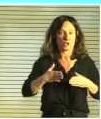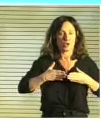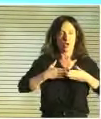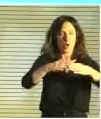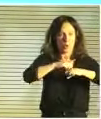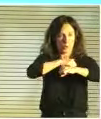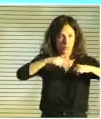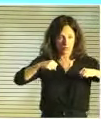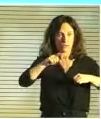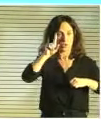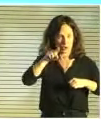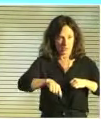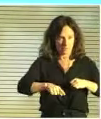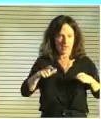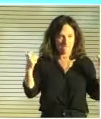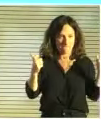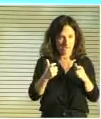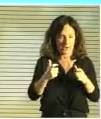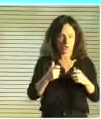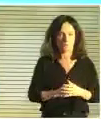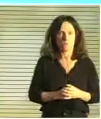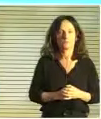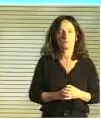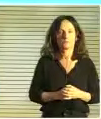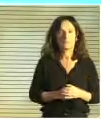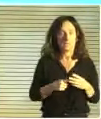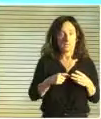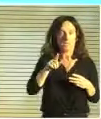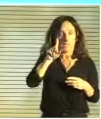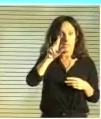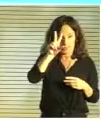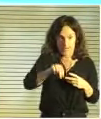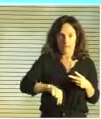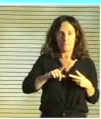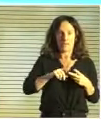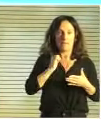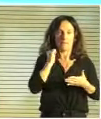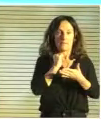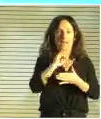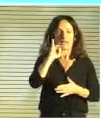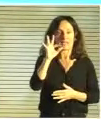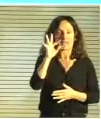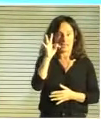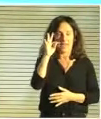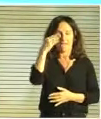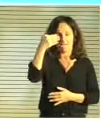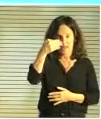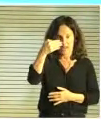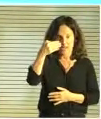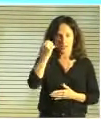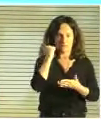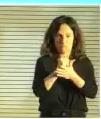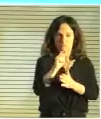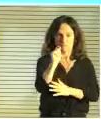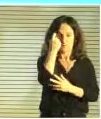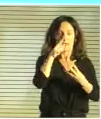cruise company which is now certified by SBTI, and it's a 24% by 2030